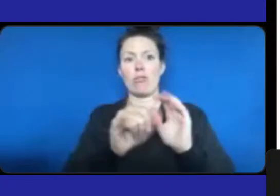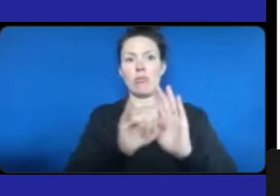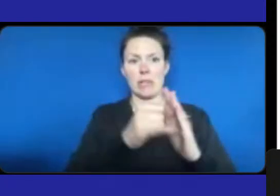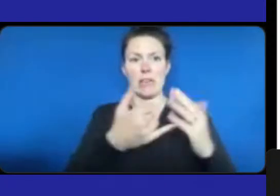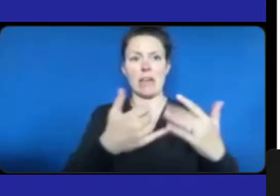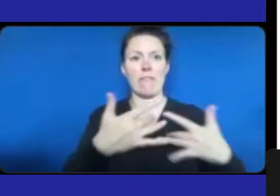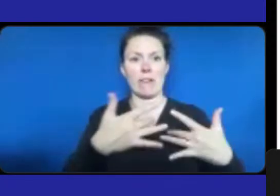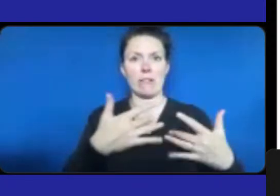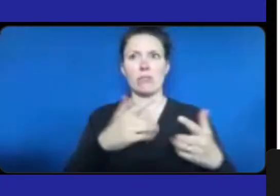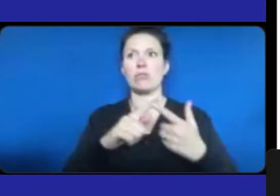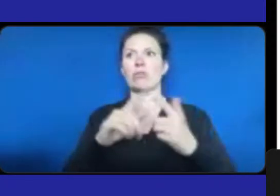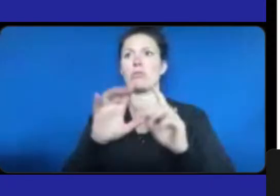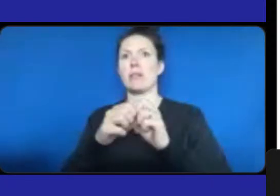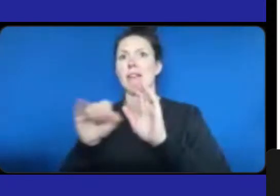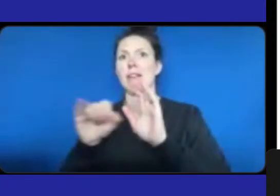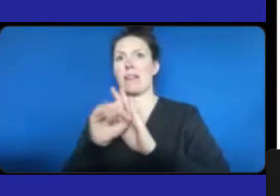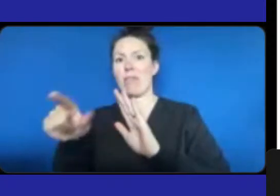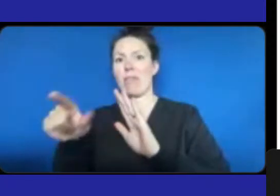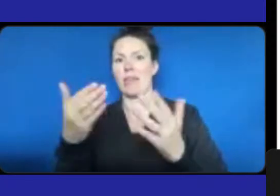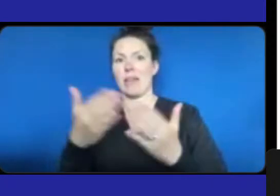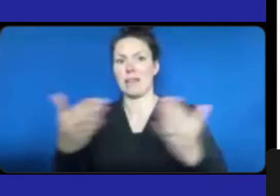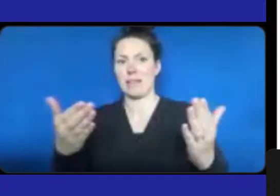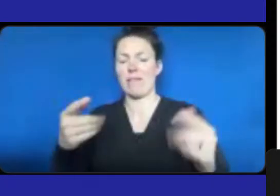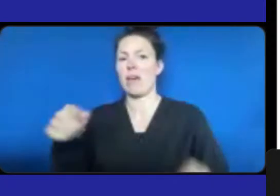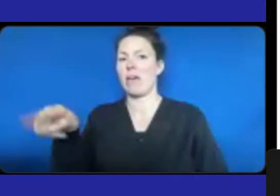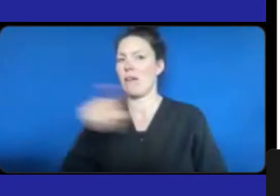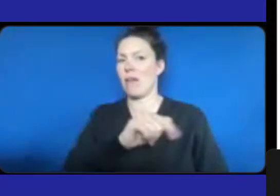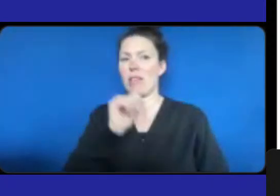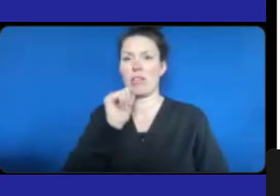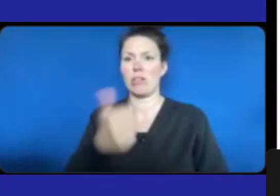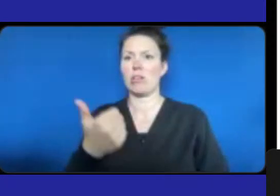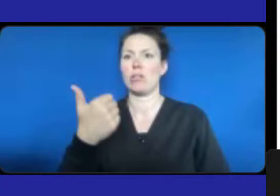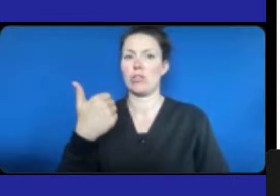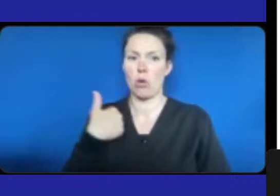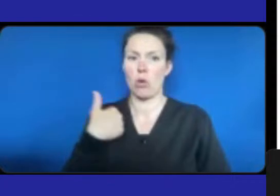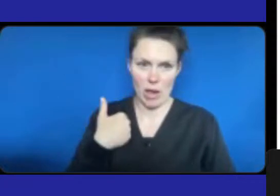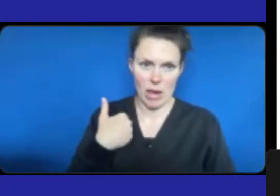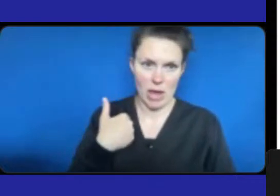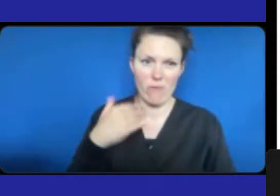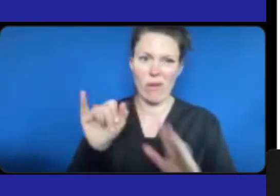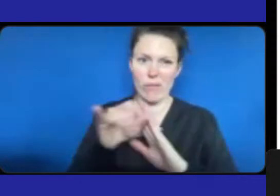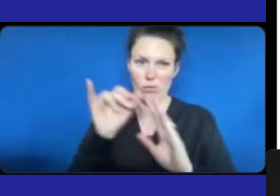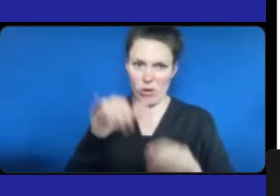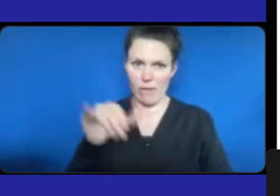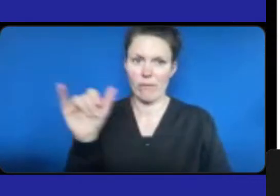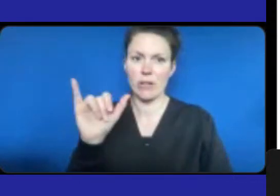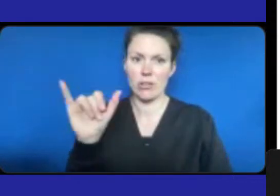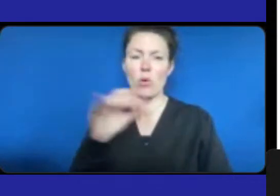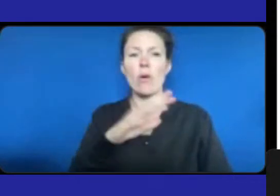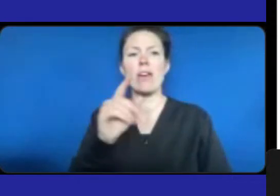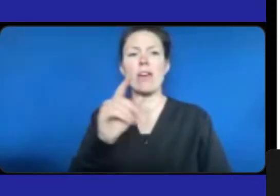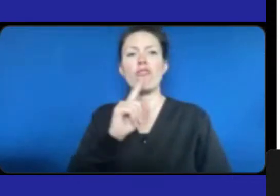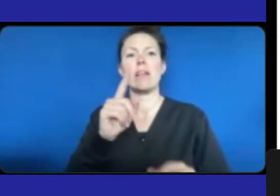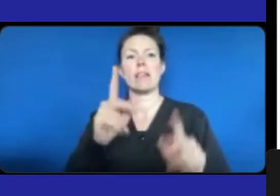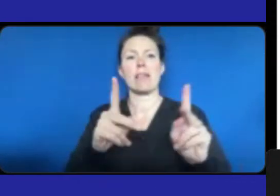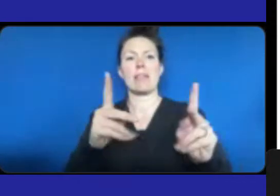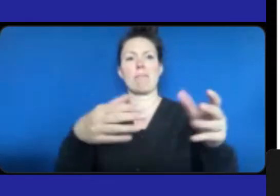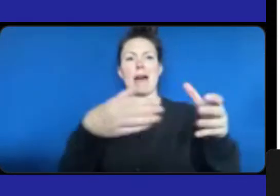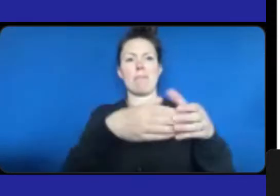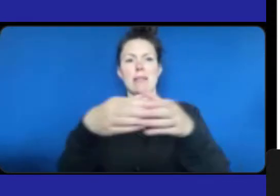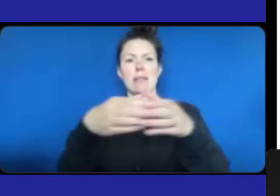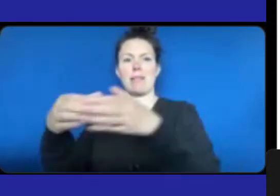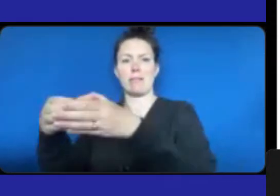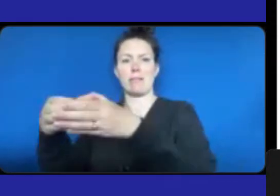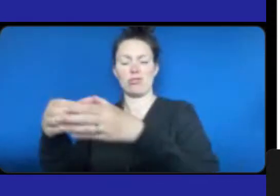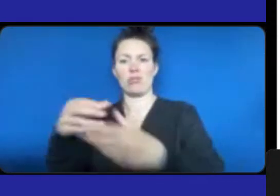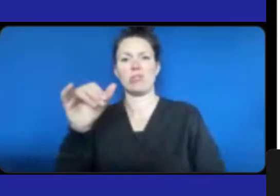identifying the things they have and they do not have, and also in identifying, it's interesting, the populations. And you see that in